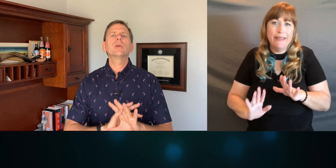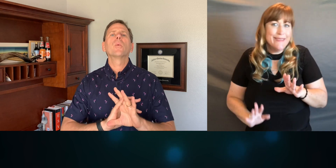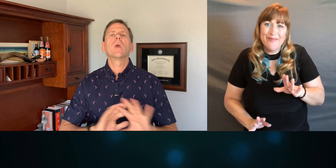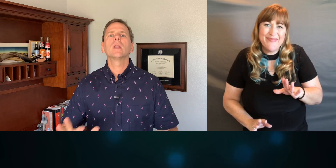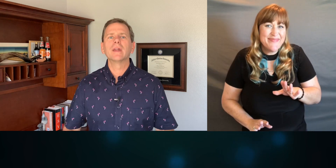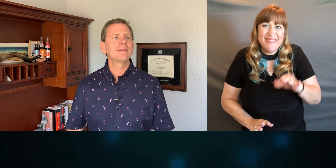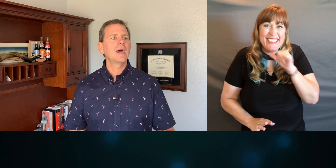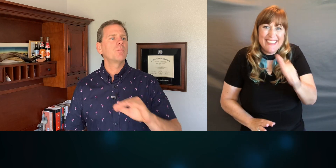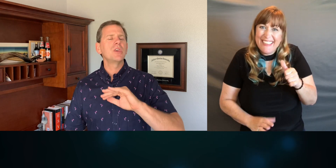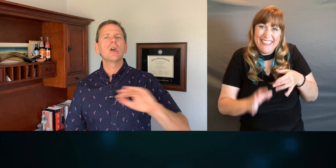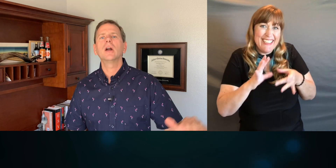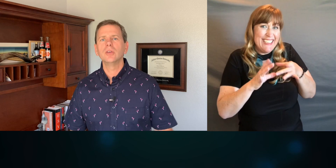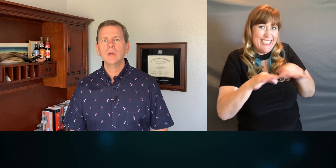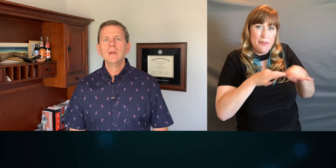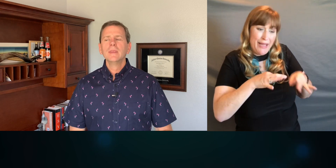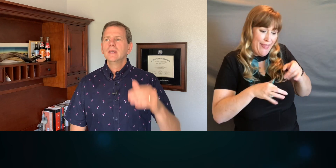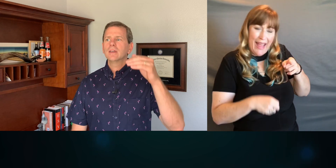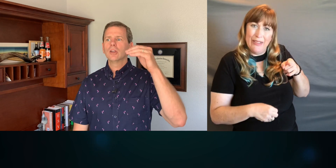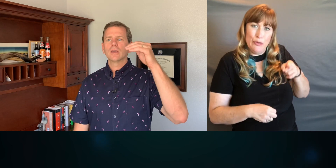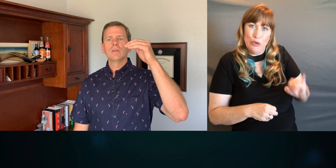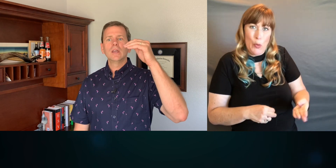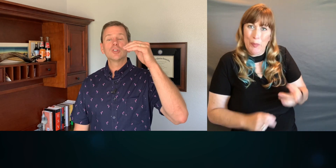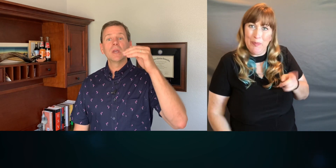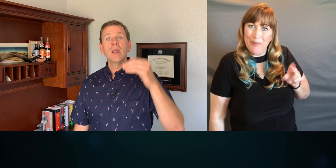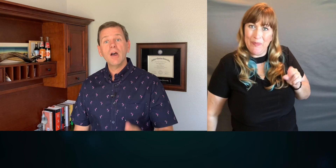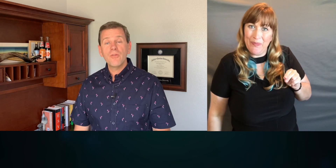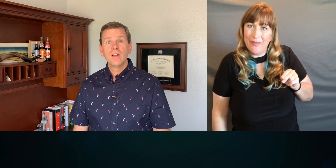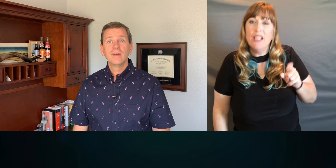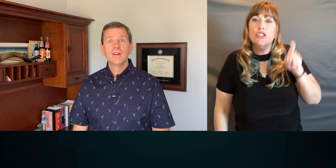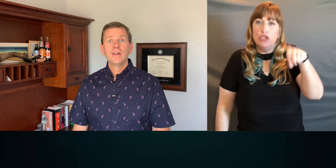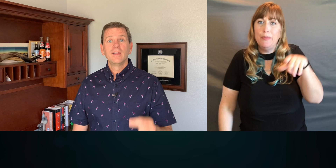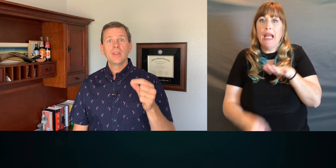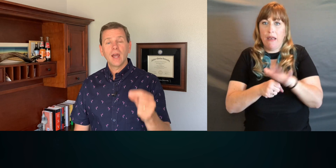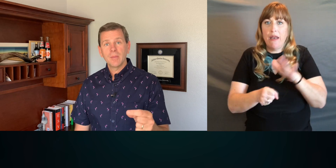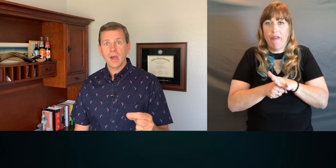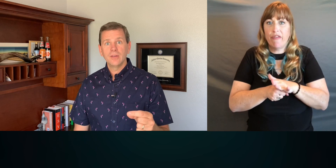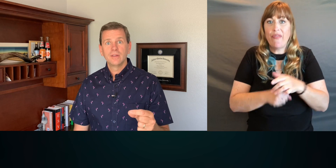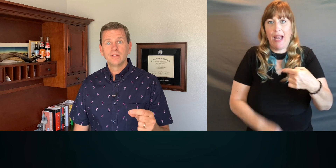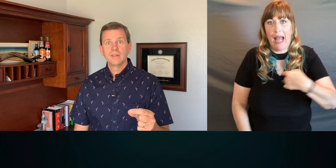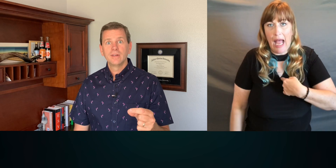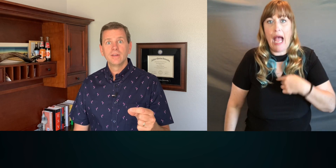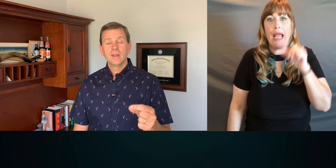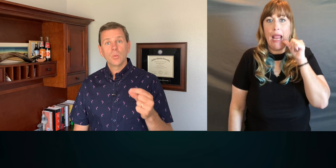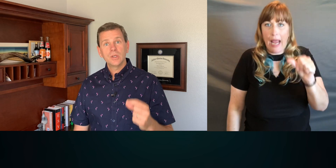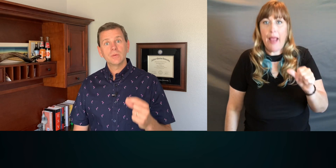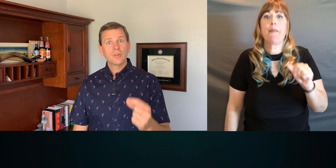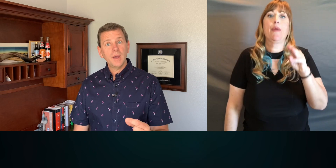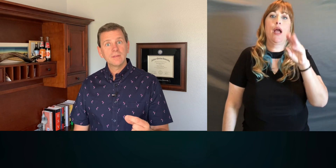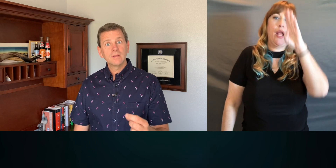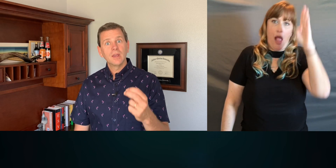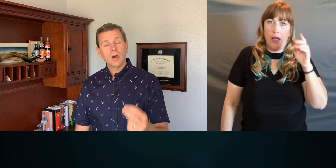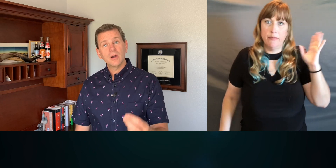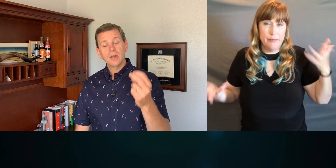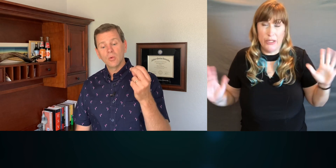that's irrelevant, it's nuts, beyond you. He said, look, it should be enough that I am God, and we should